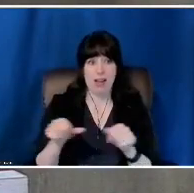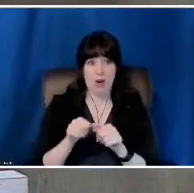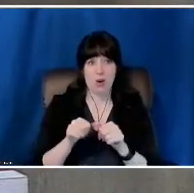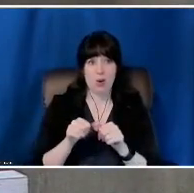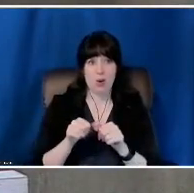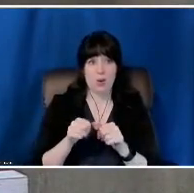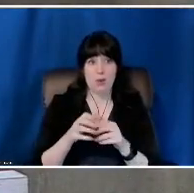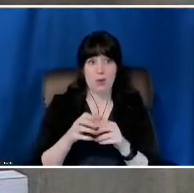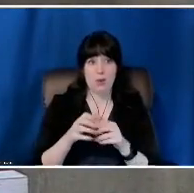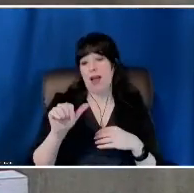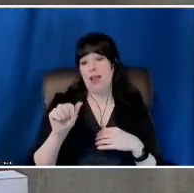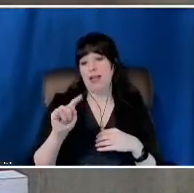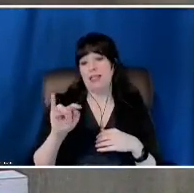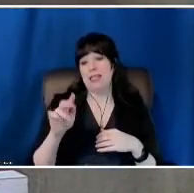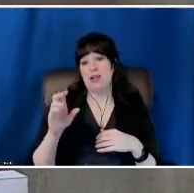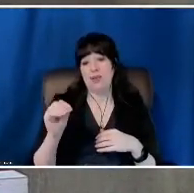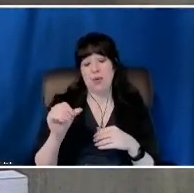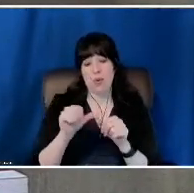area, and they found that